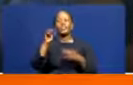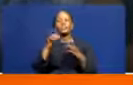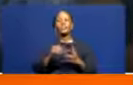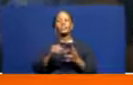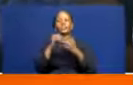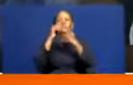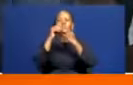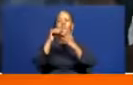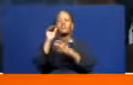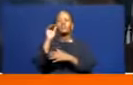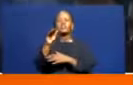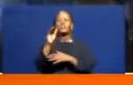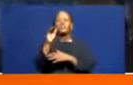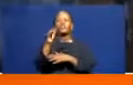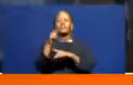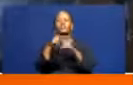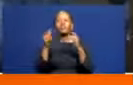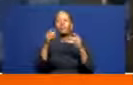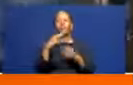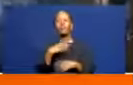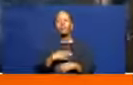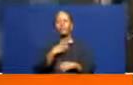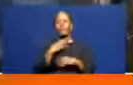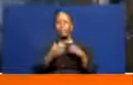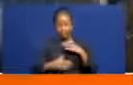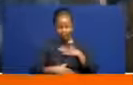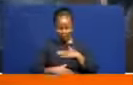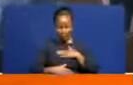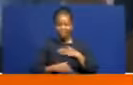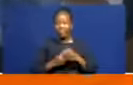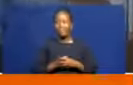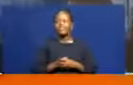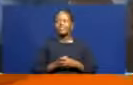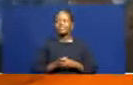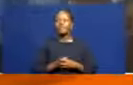from our guest of honor, DJ.